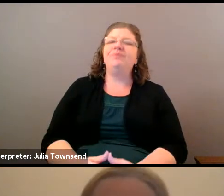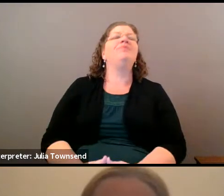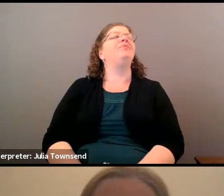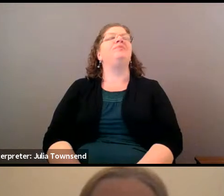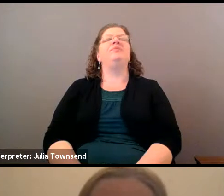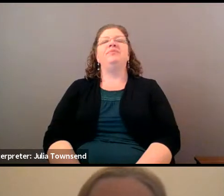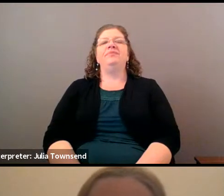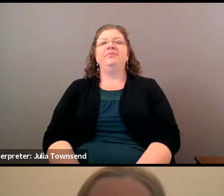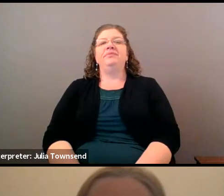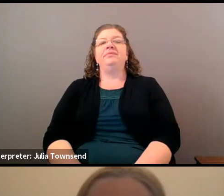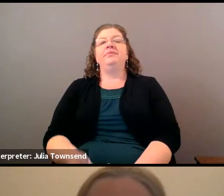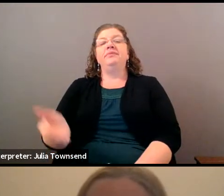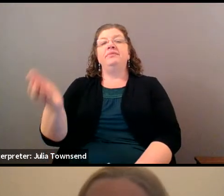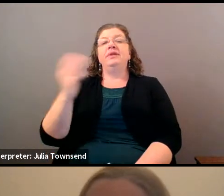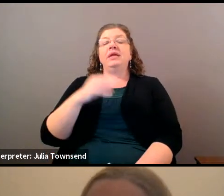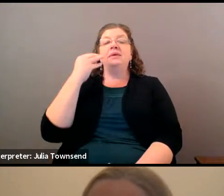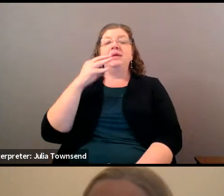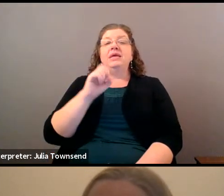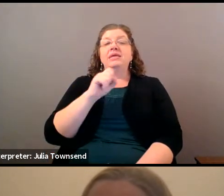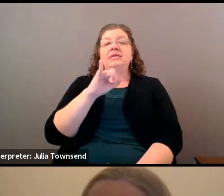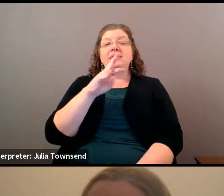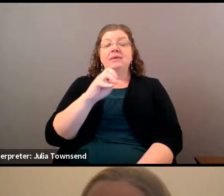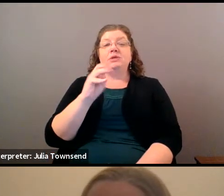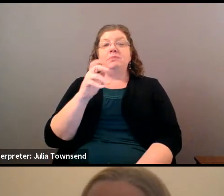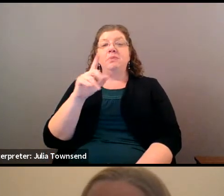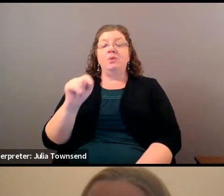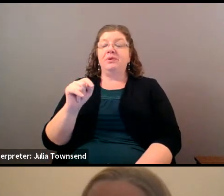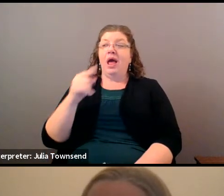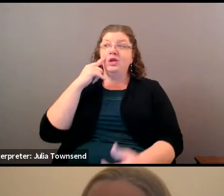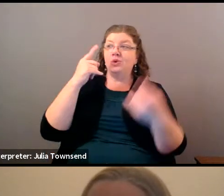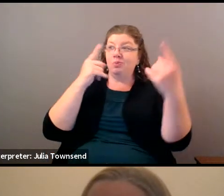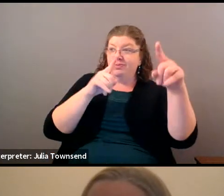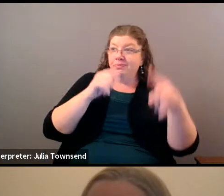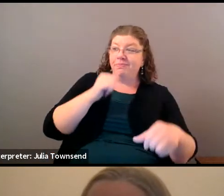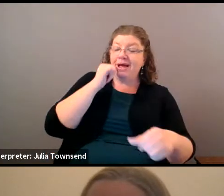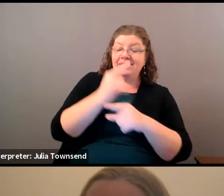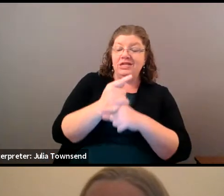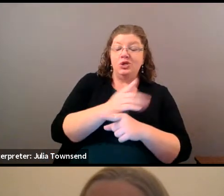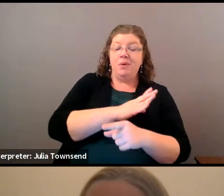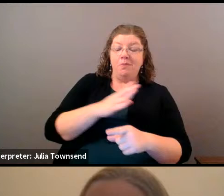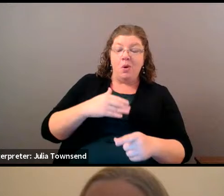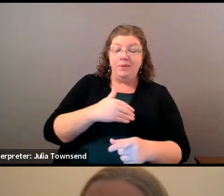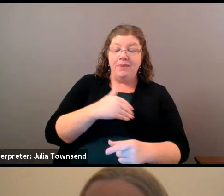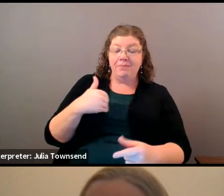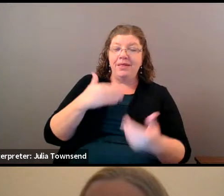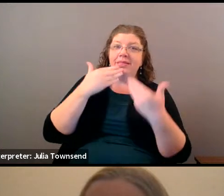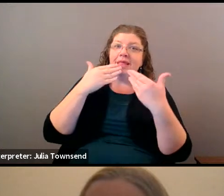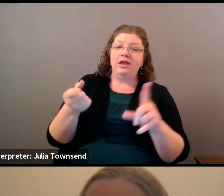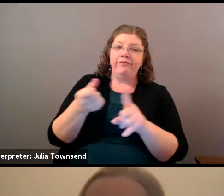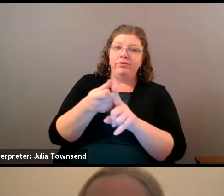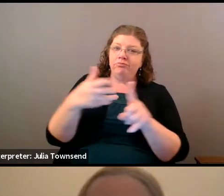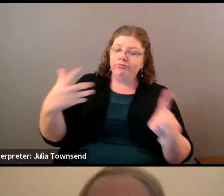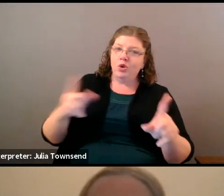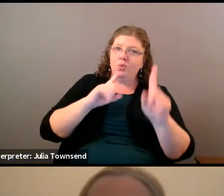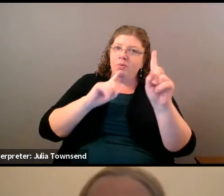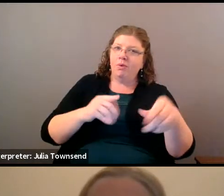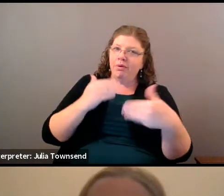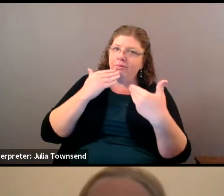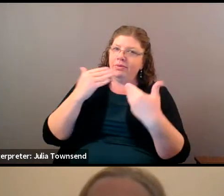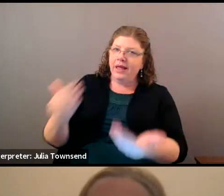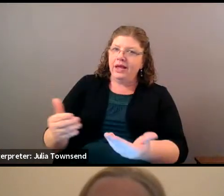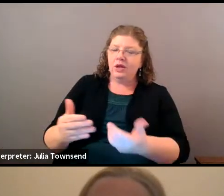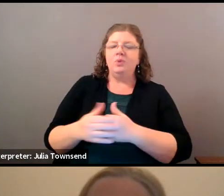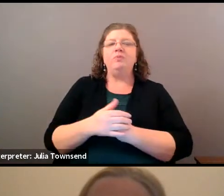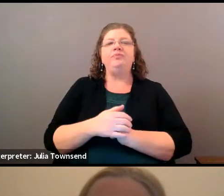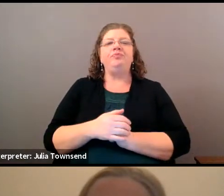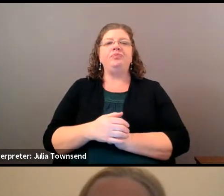Ms. Sims-Moton. Yes, I just want to echo my sister board members. Thank you for this very detailed report and upgraded report. And,